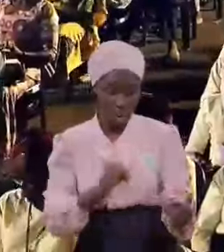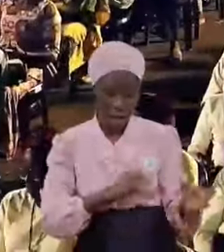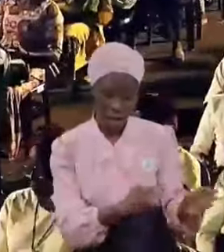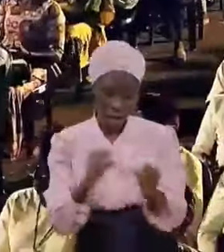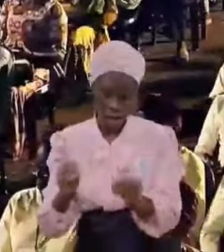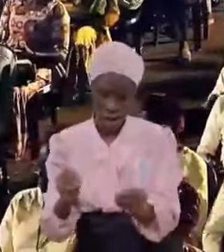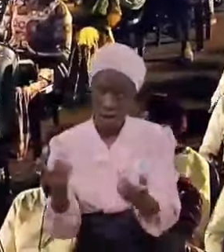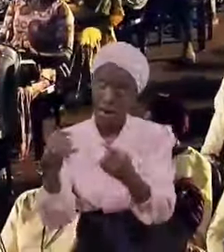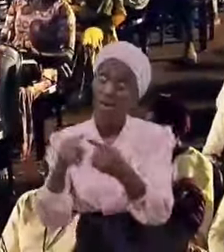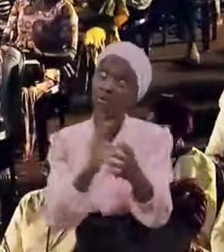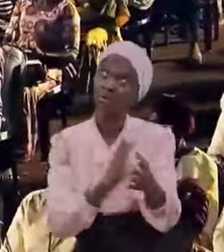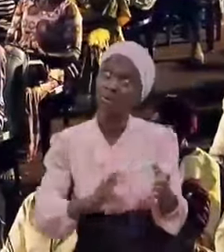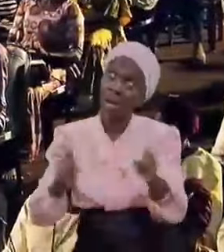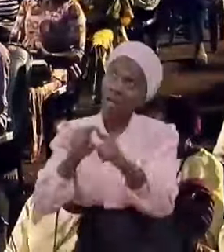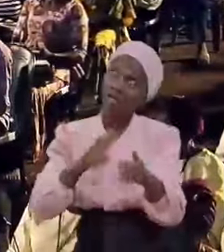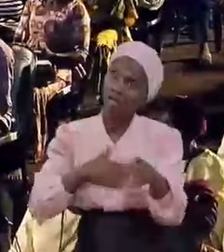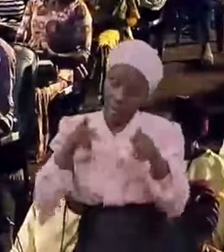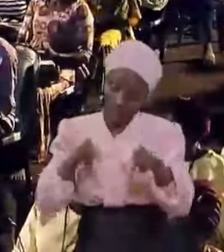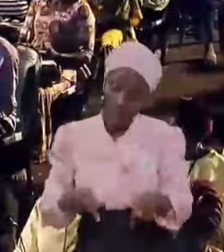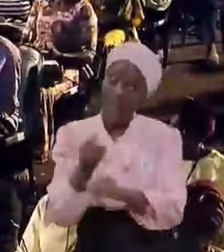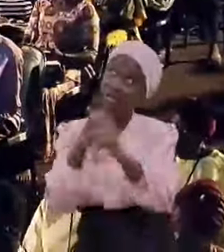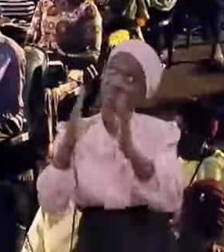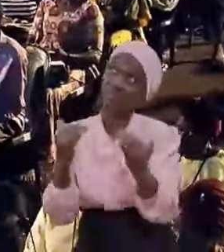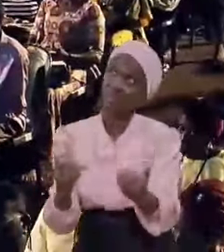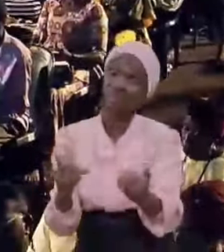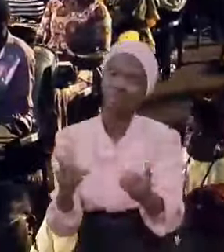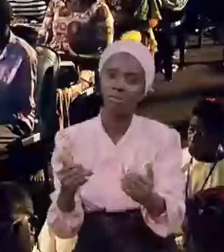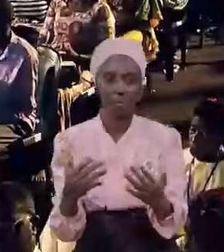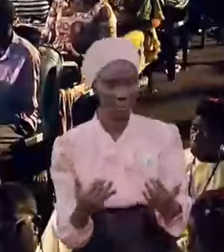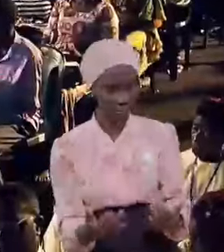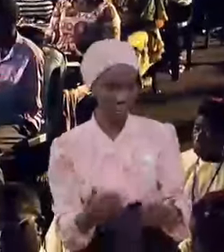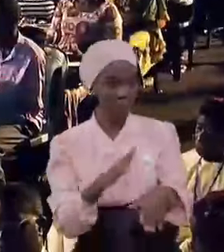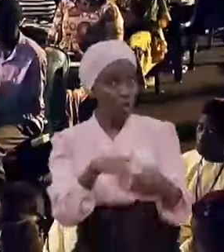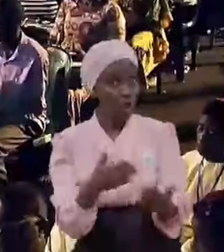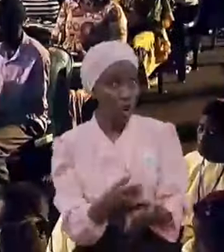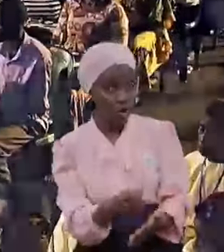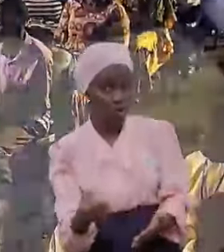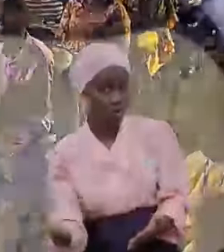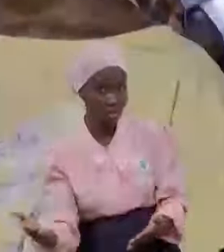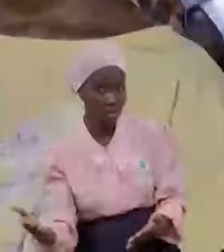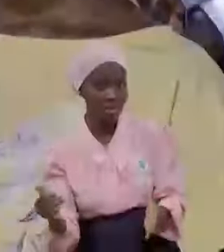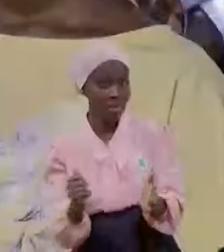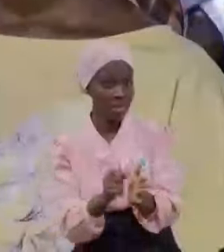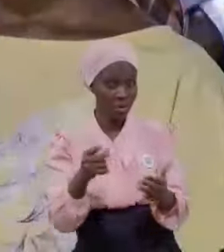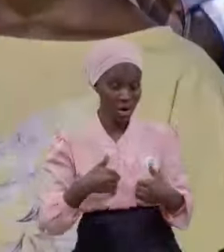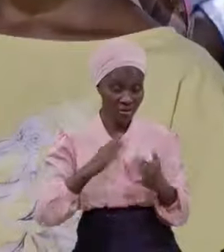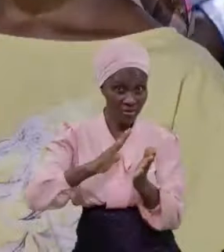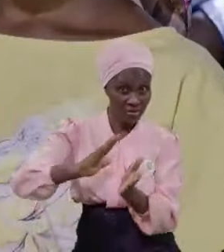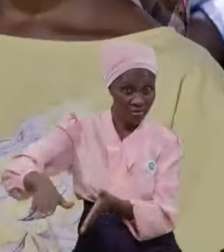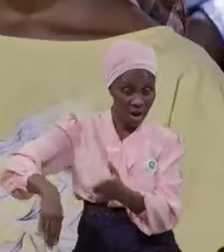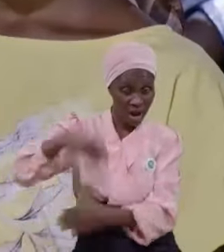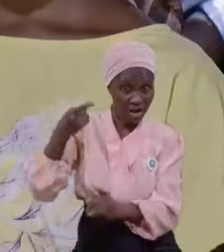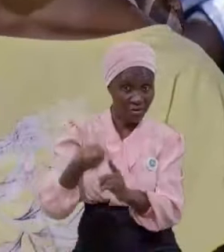now. All those things you have taken away from your life, destroyed from your life.